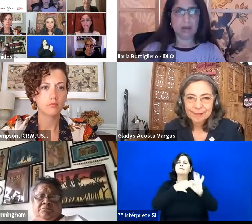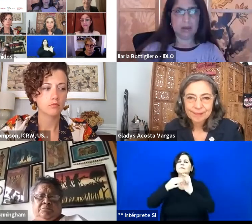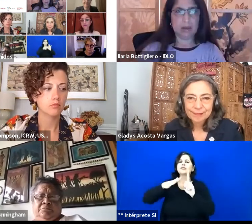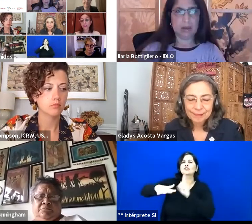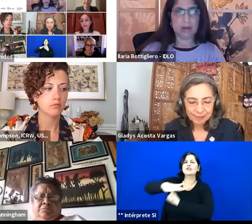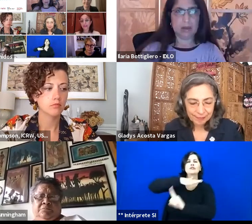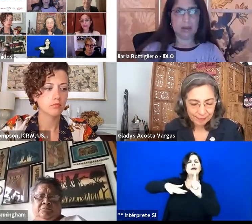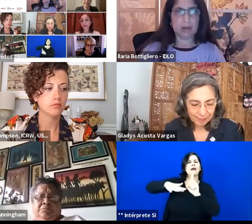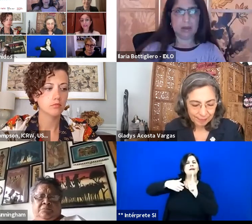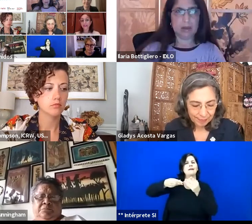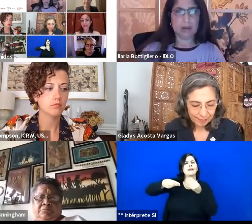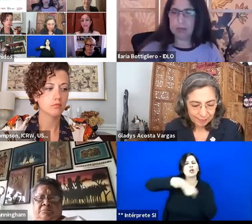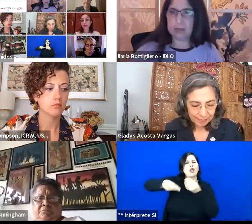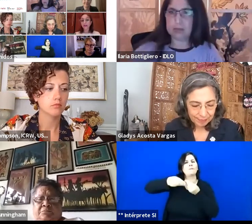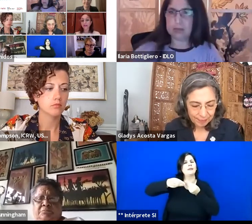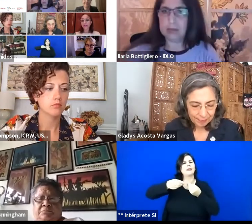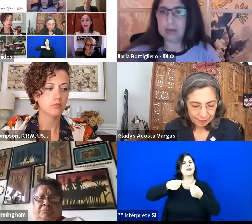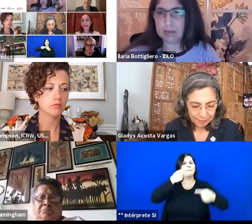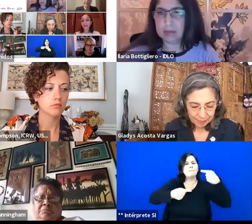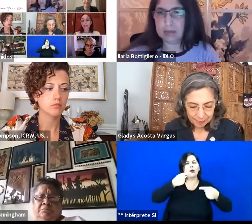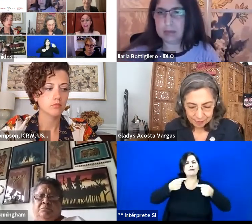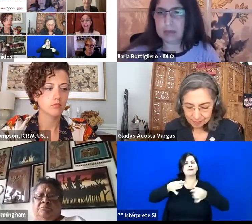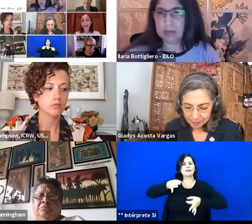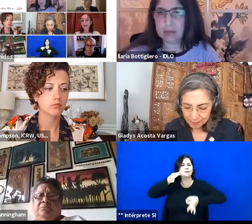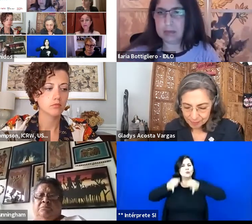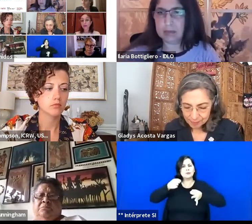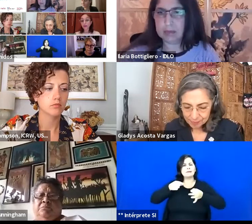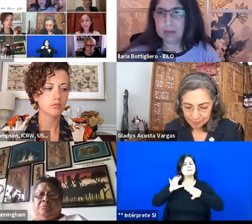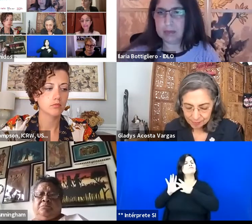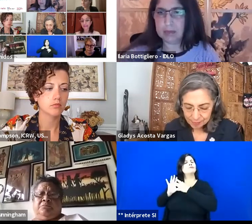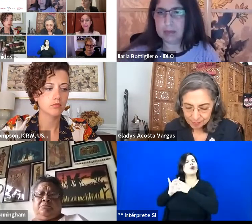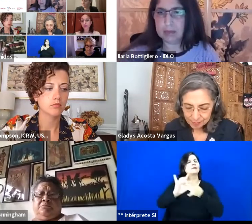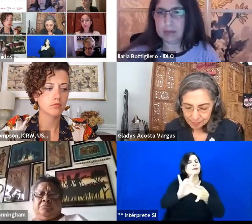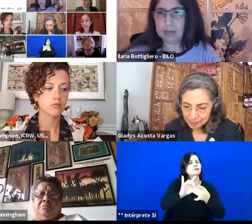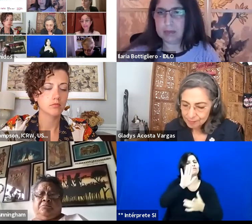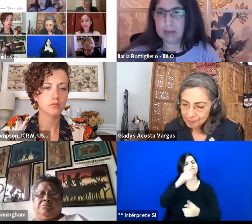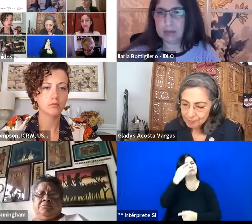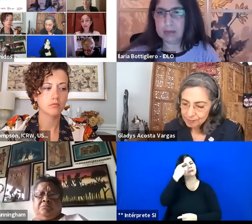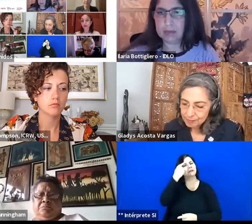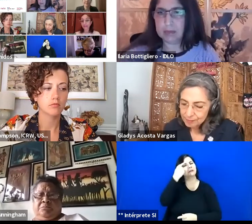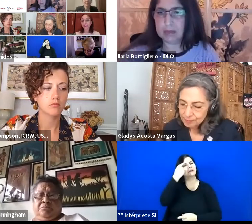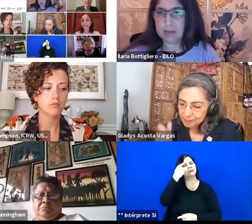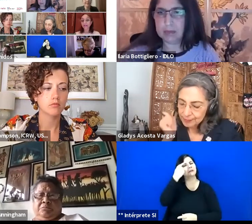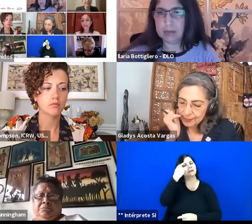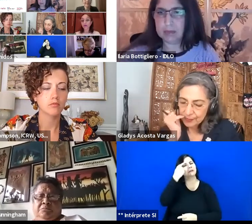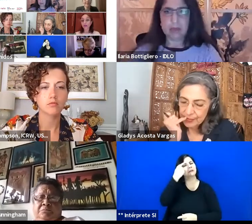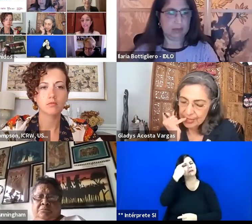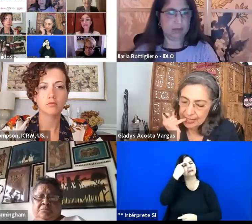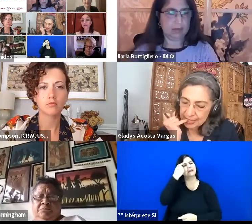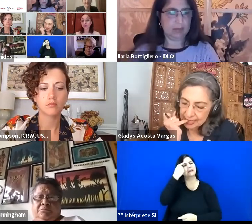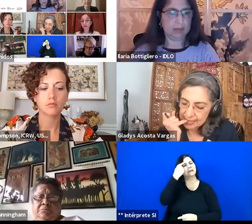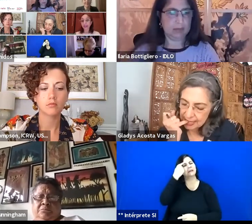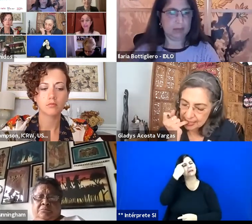Sí, bueno, creo que la clave muy importante es que las mujeres en nuestro contexto, las mujeres